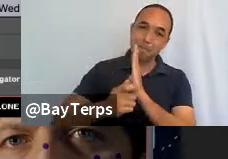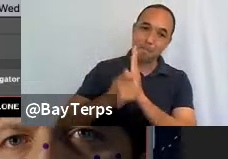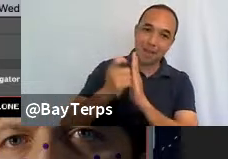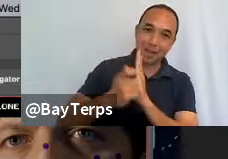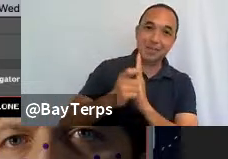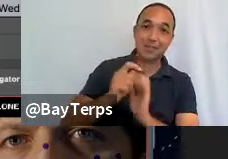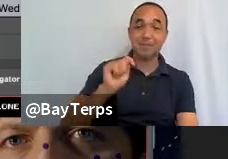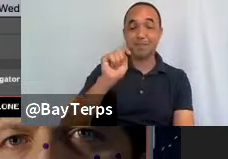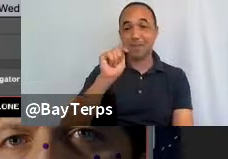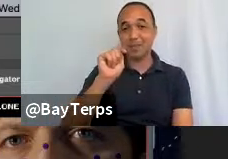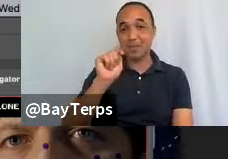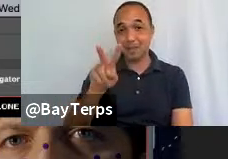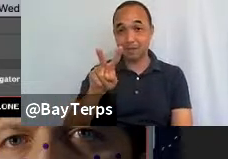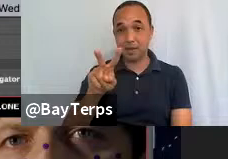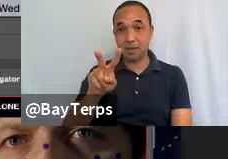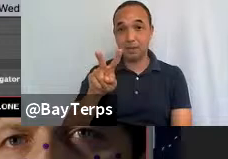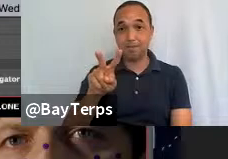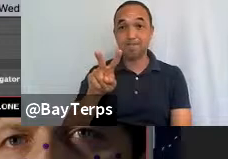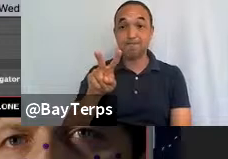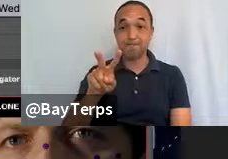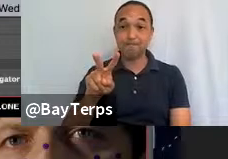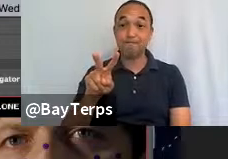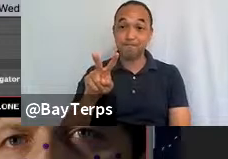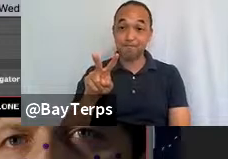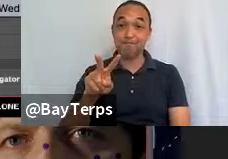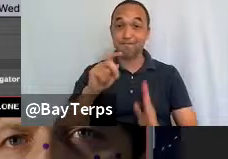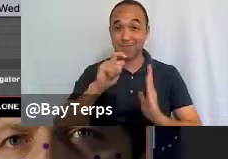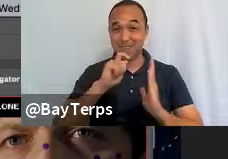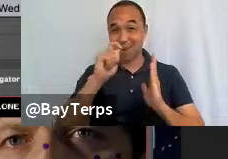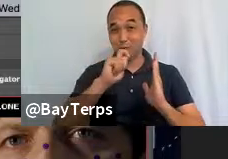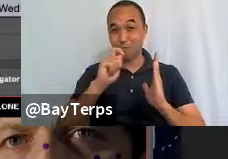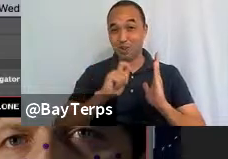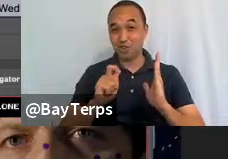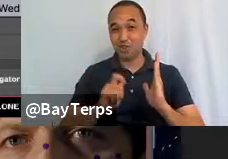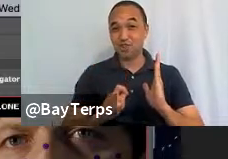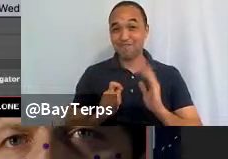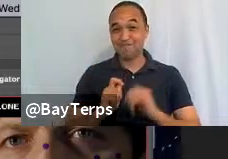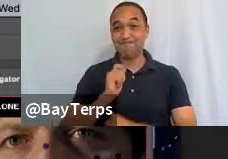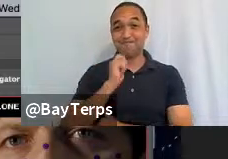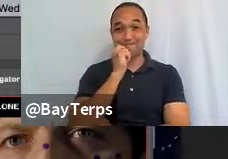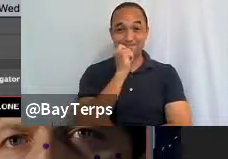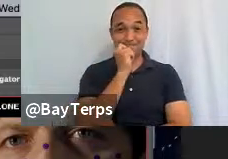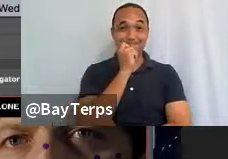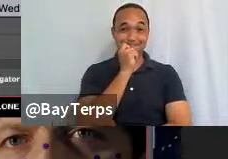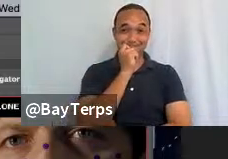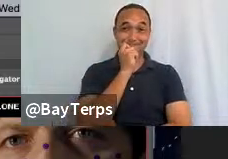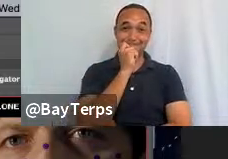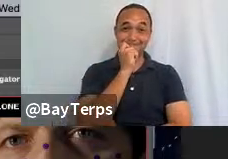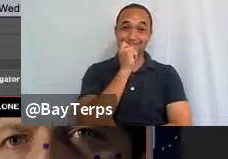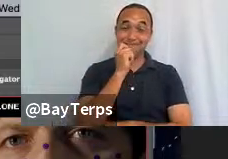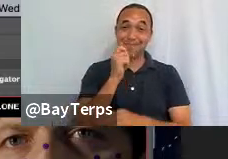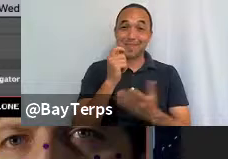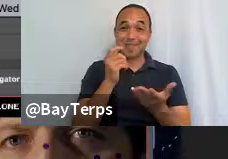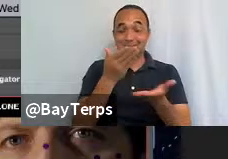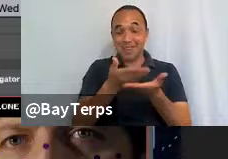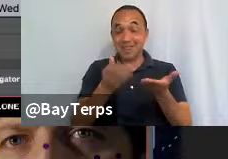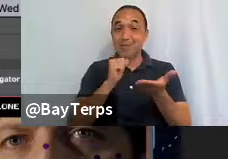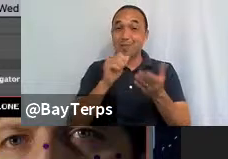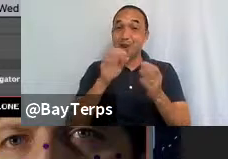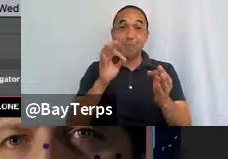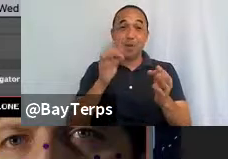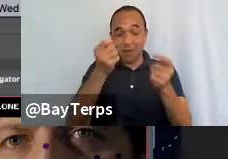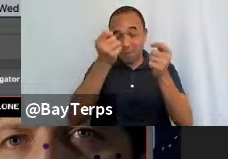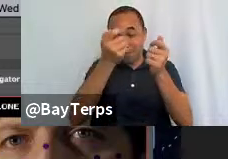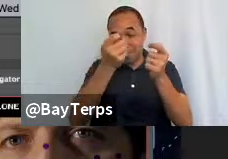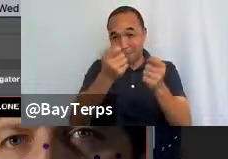on television have been airbrushed. They have their imperfections taken out.